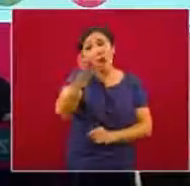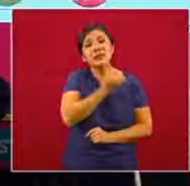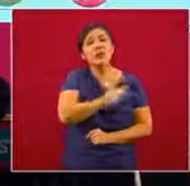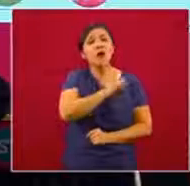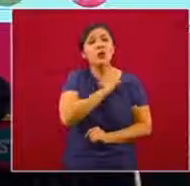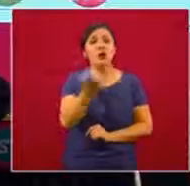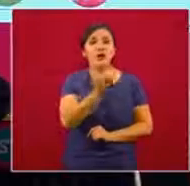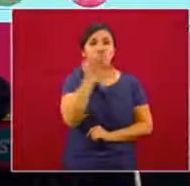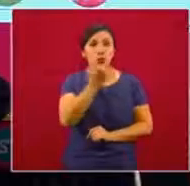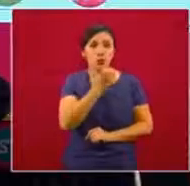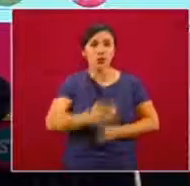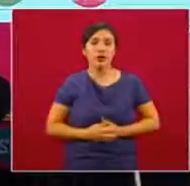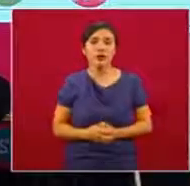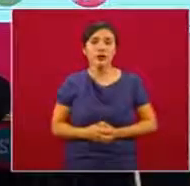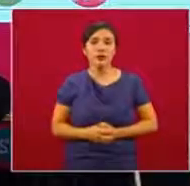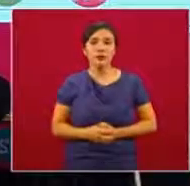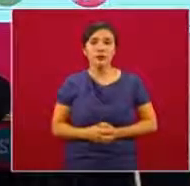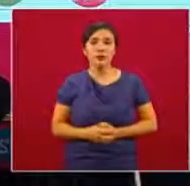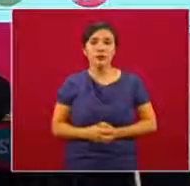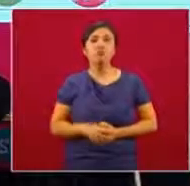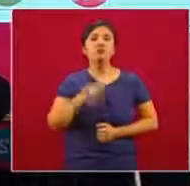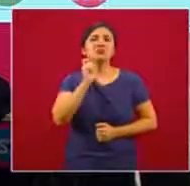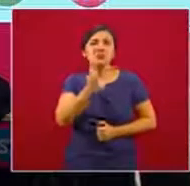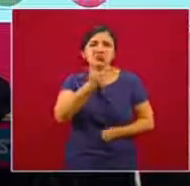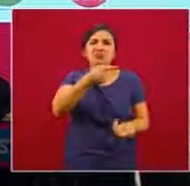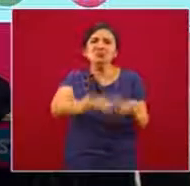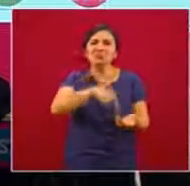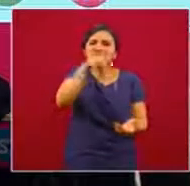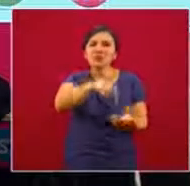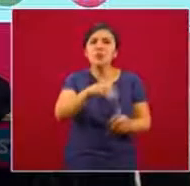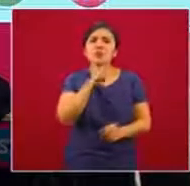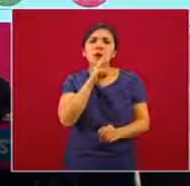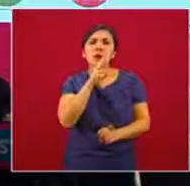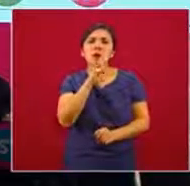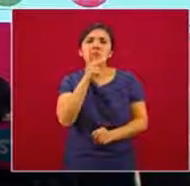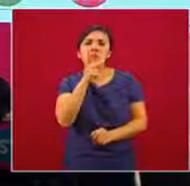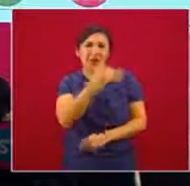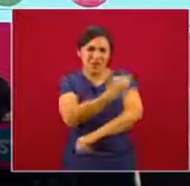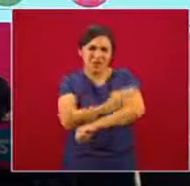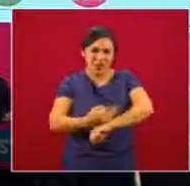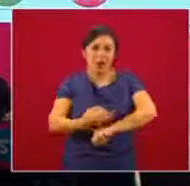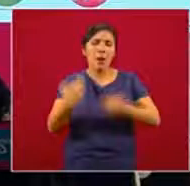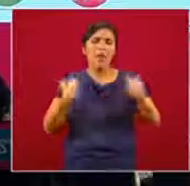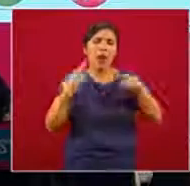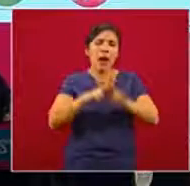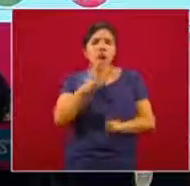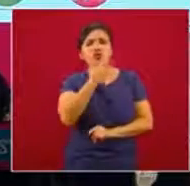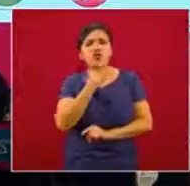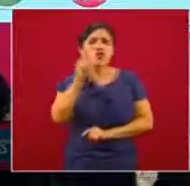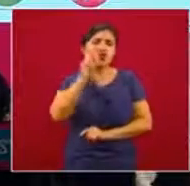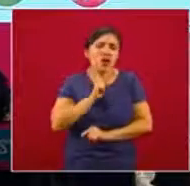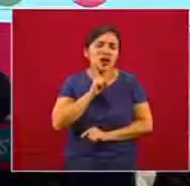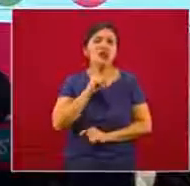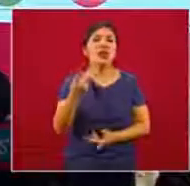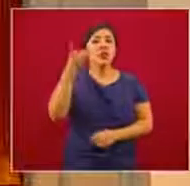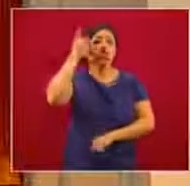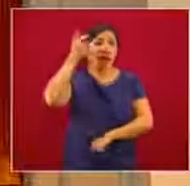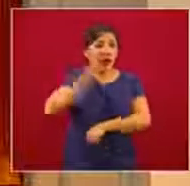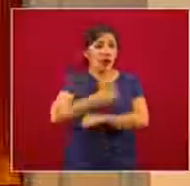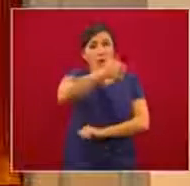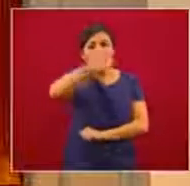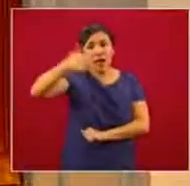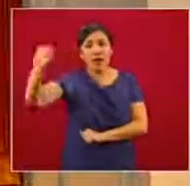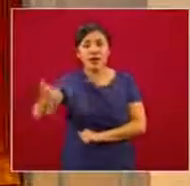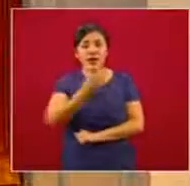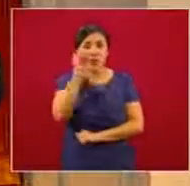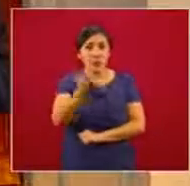participation committee of health, of school health, integrated by the mothers, the